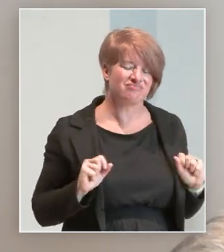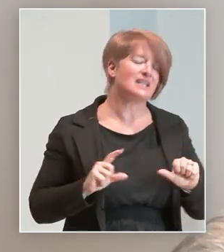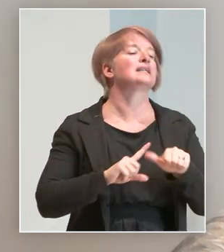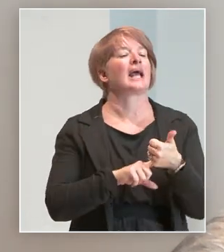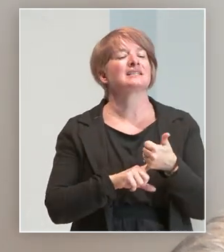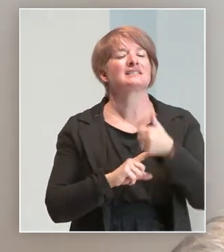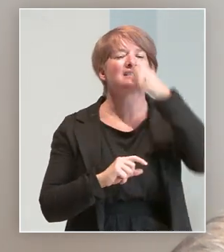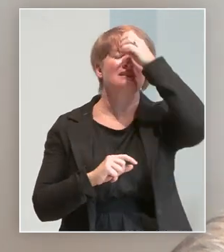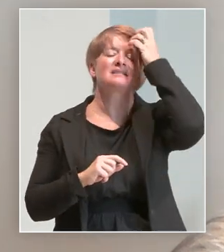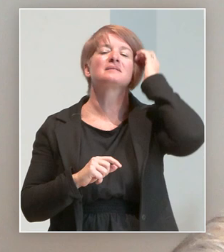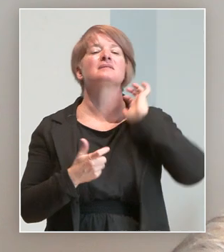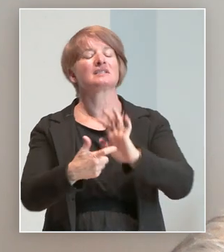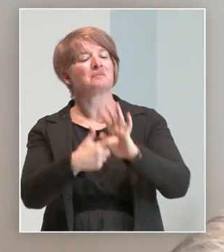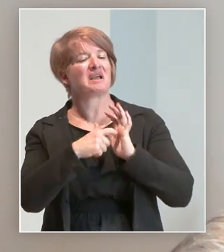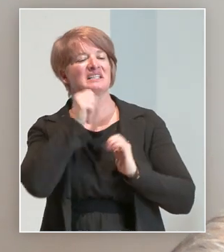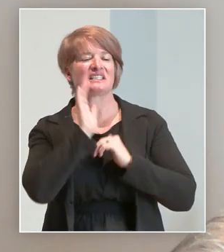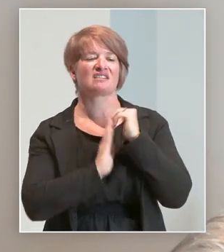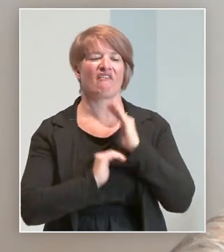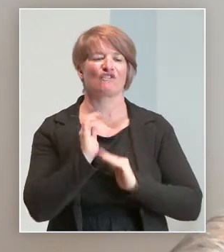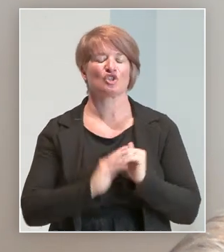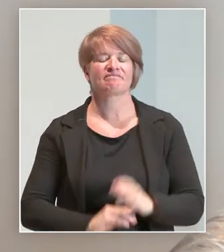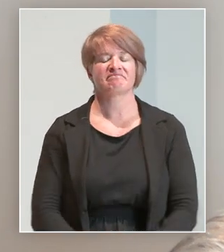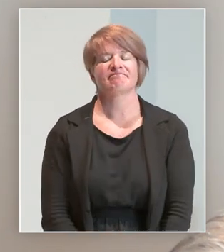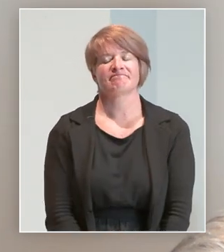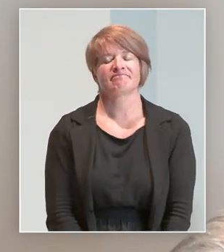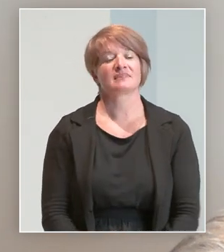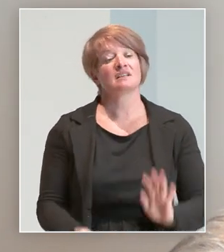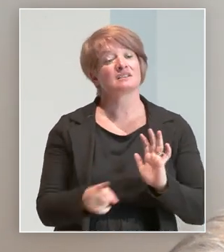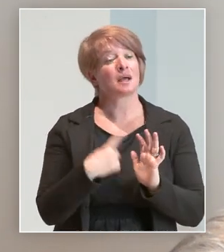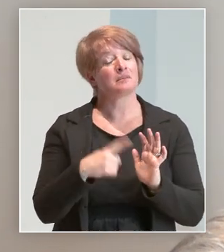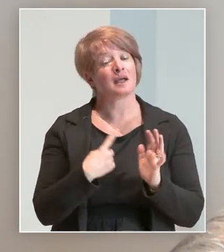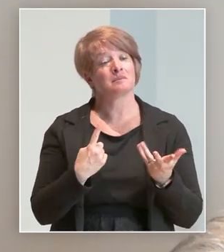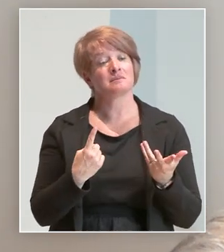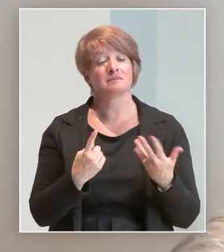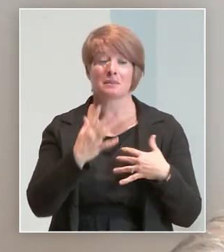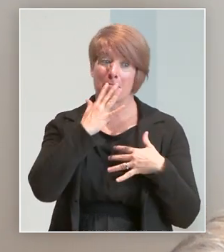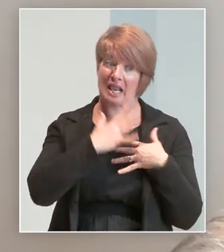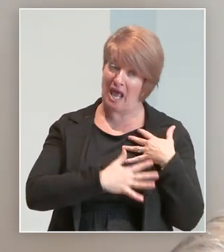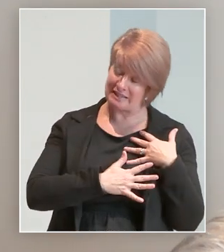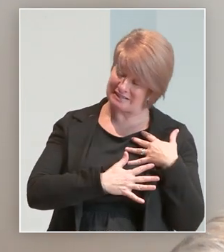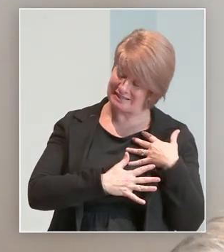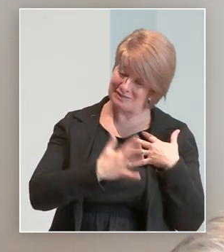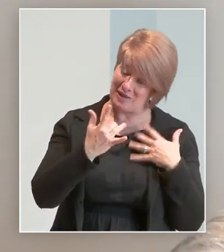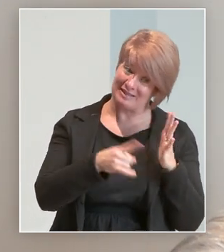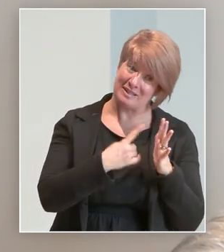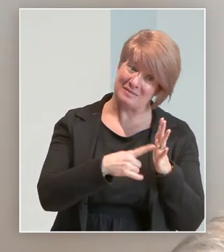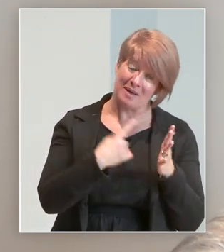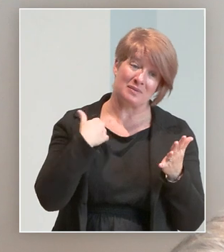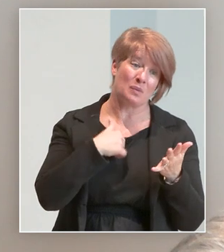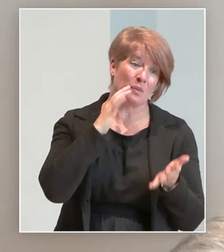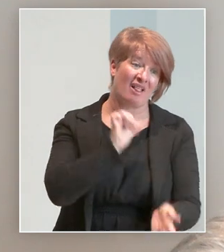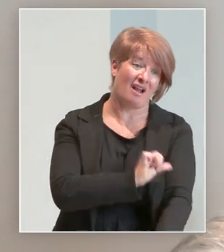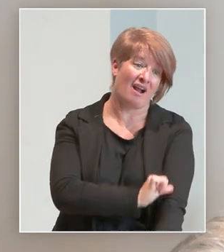10, it demands discomfort. Sometimes blood, as we may possibly cut ourselves on the